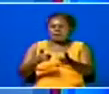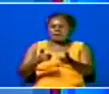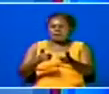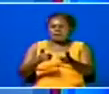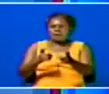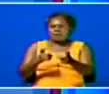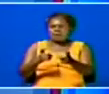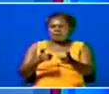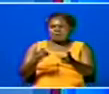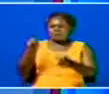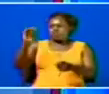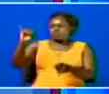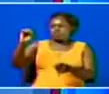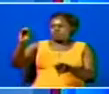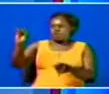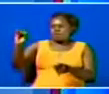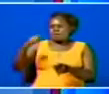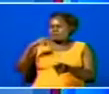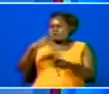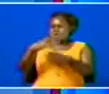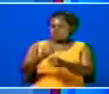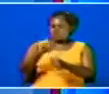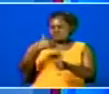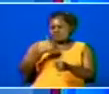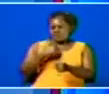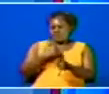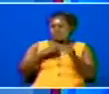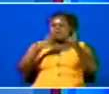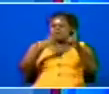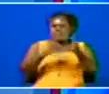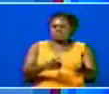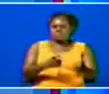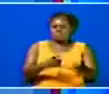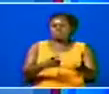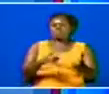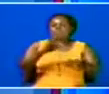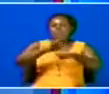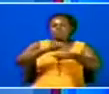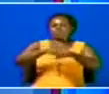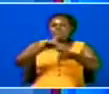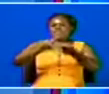The Soya Awards founder Paul Tergat has expressed confidence that the awards will live up to the billing.